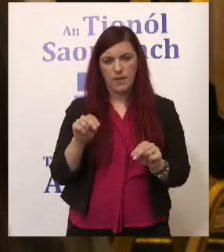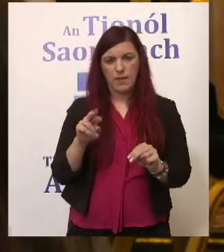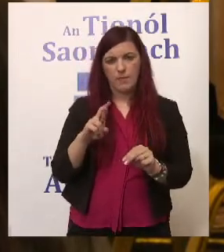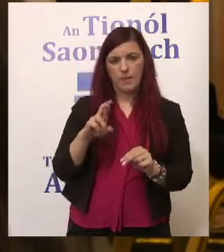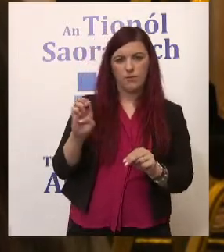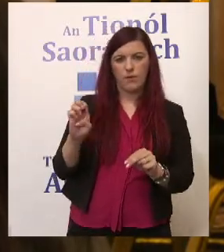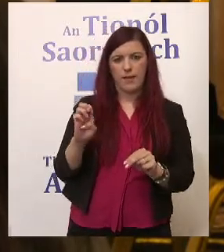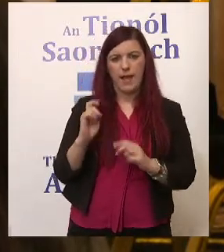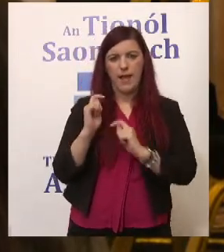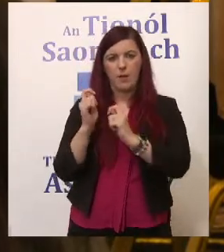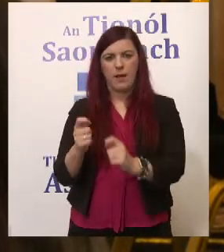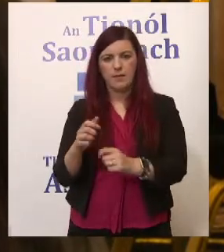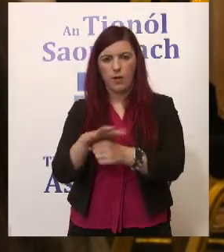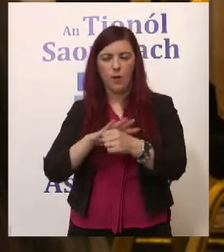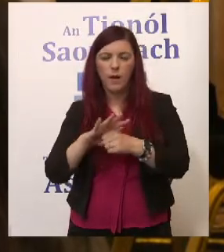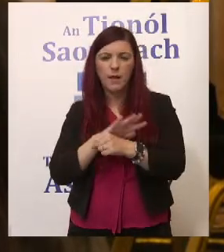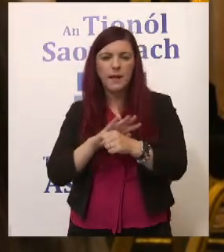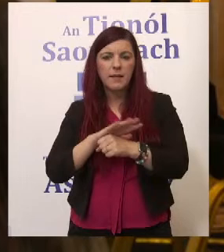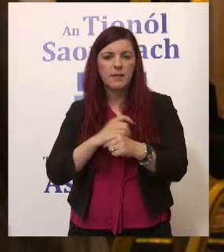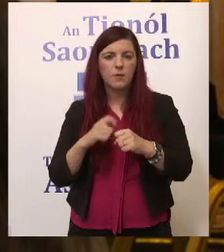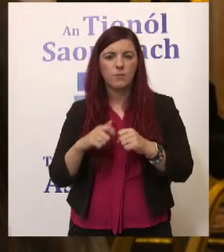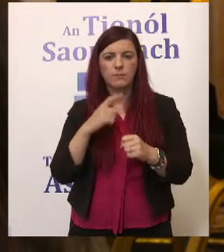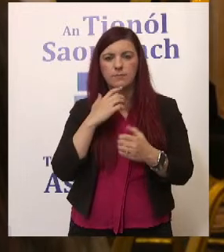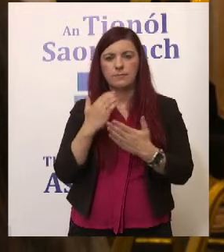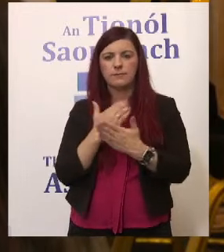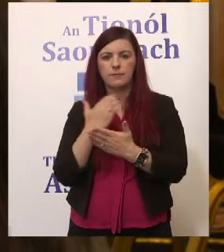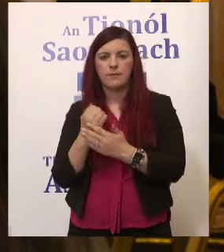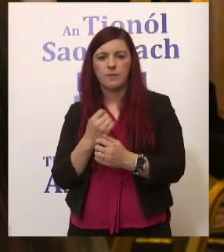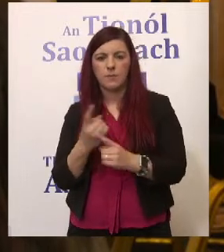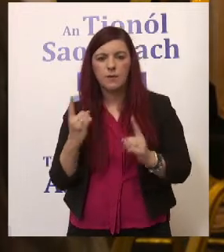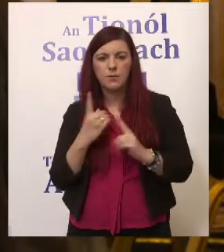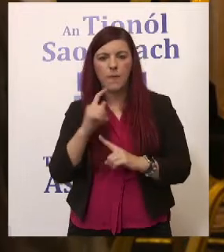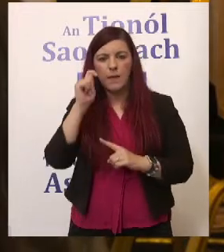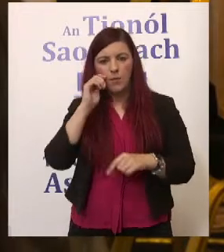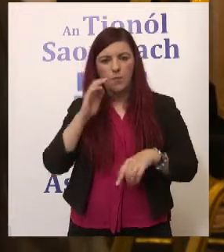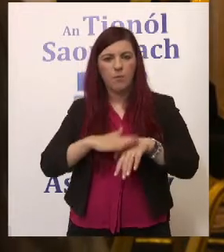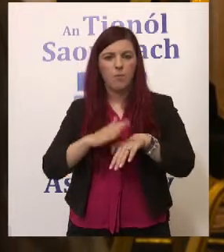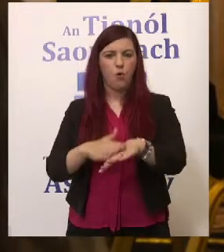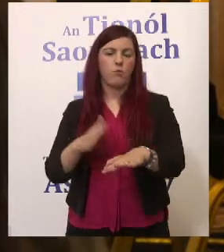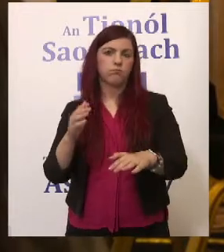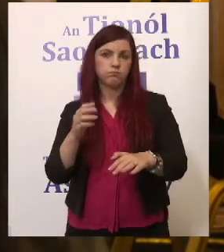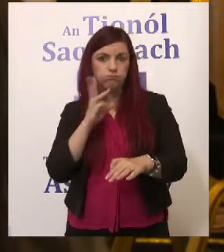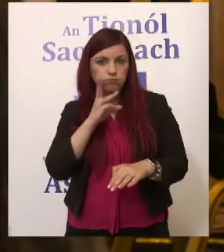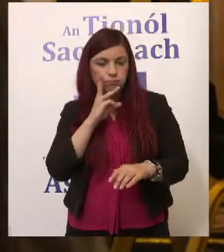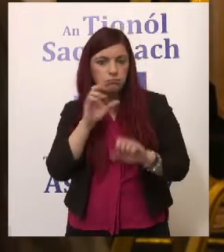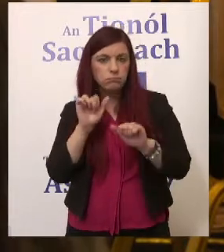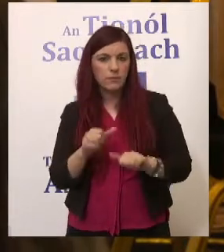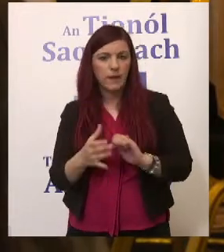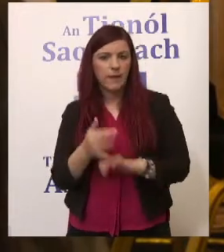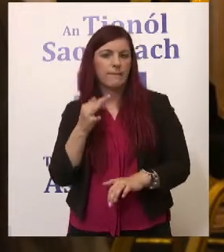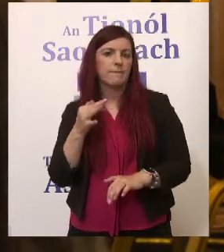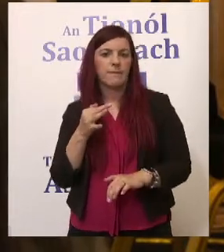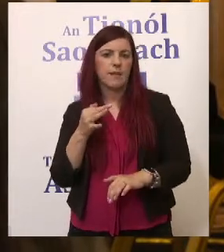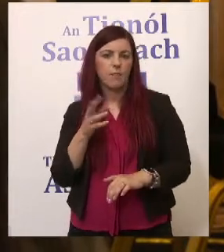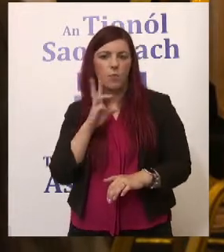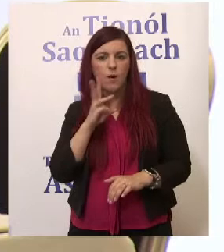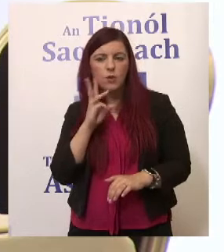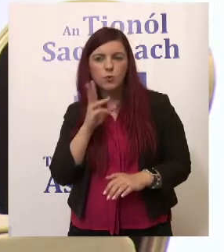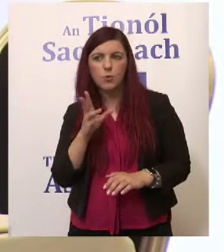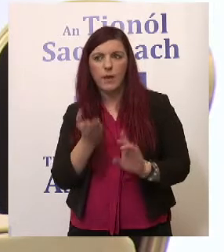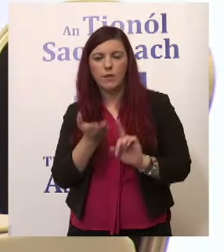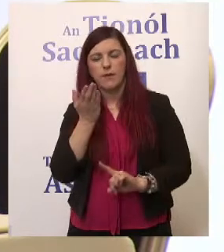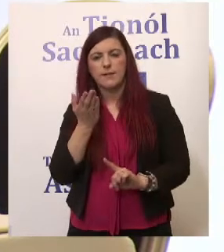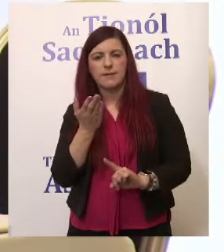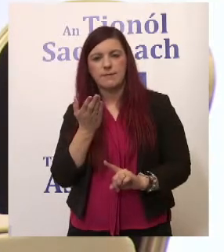And I suppose just hearing from everybody else saying as well, do you think there would be more buy-in and councillors would be willing to up things like property